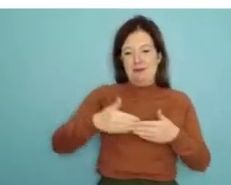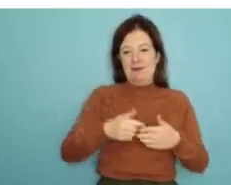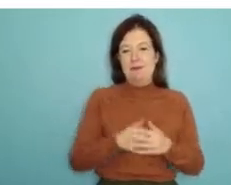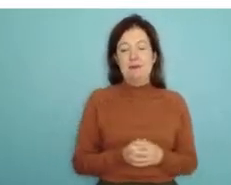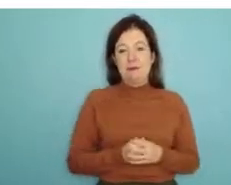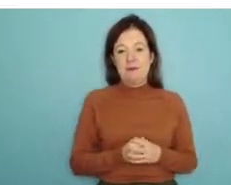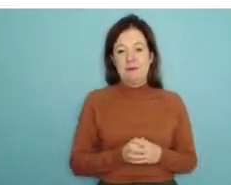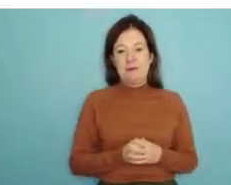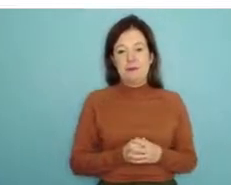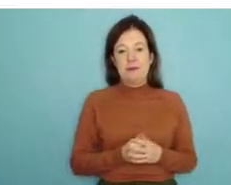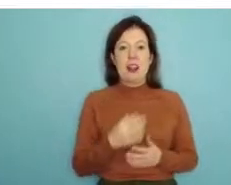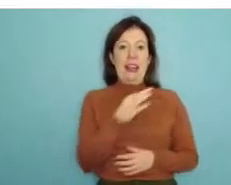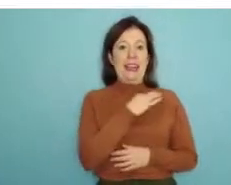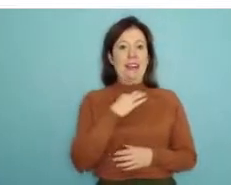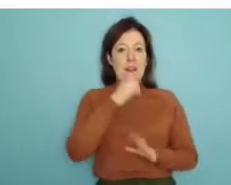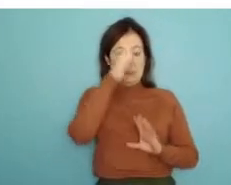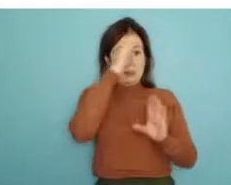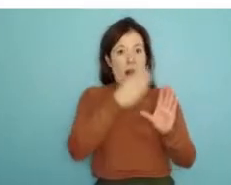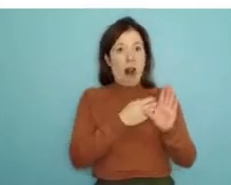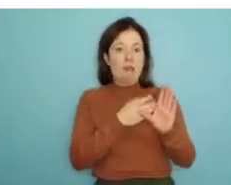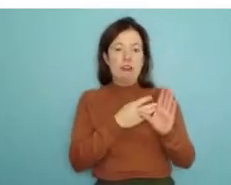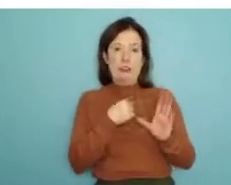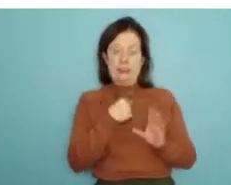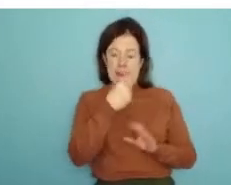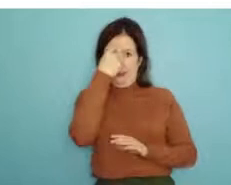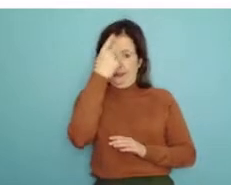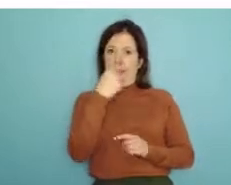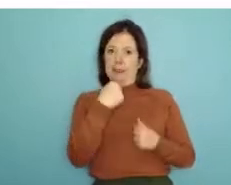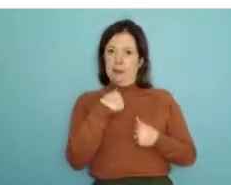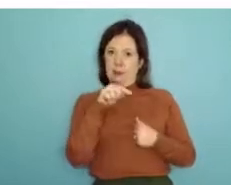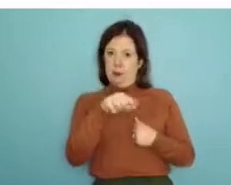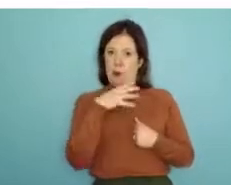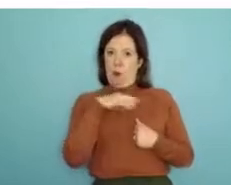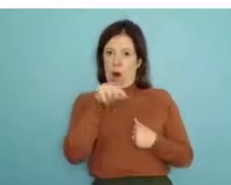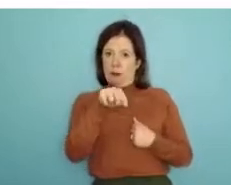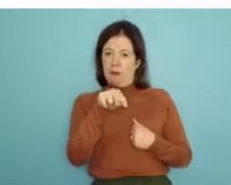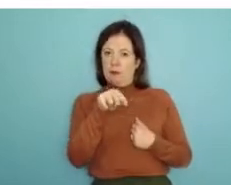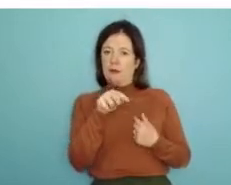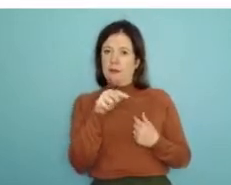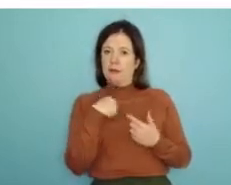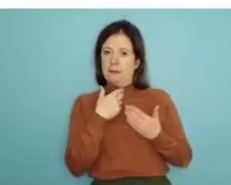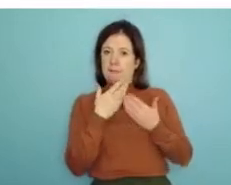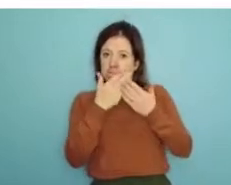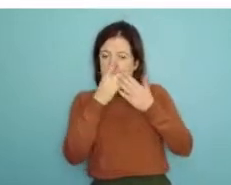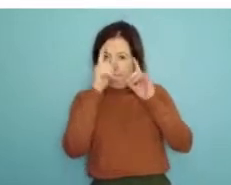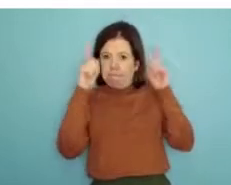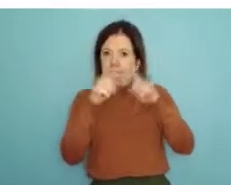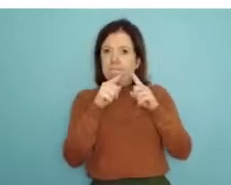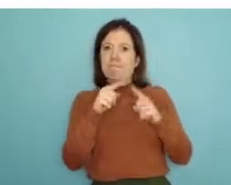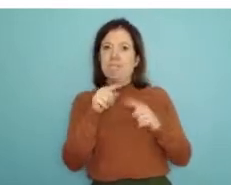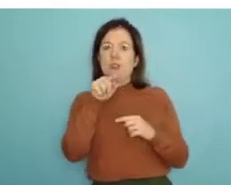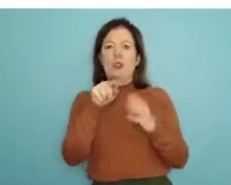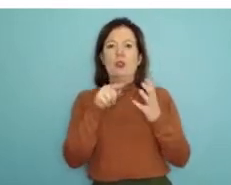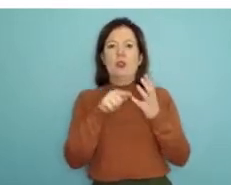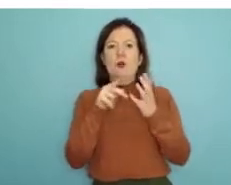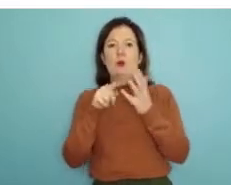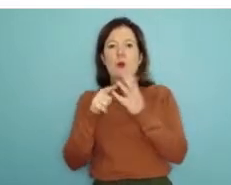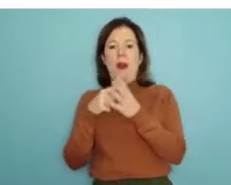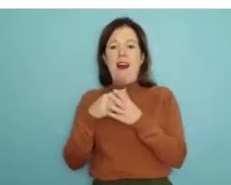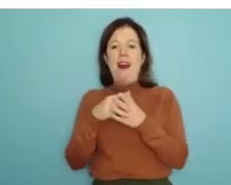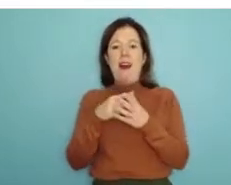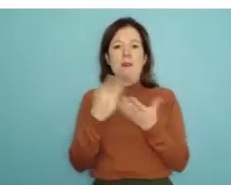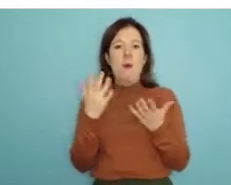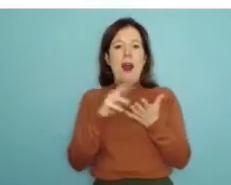with clinical psychology in mind prior to completing my doctorate at UEA in